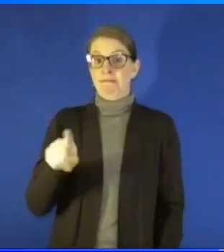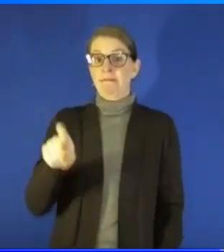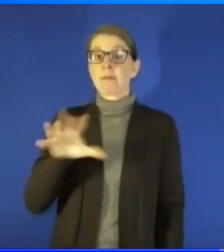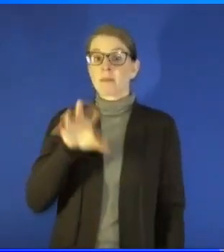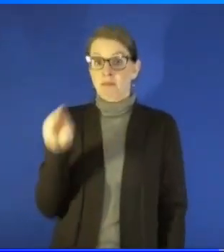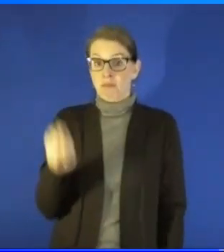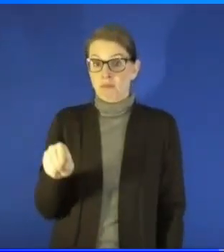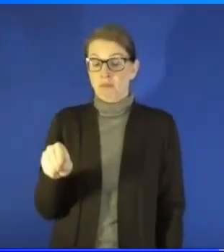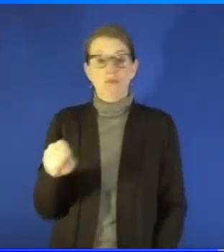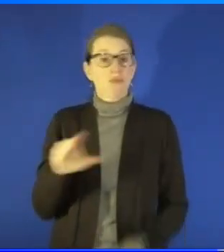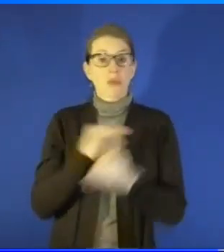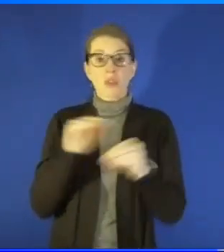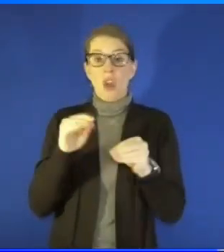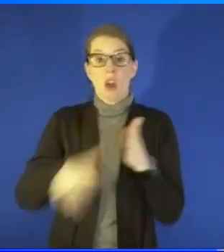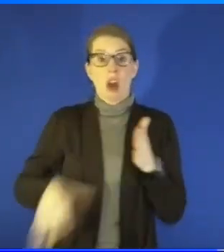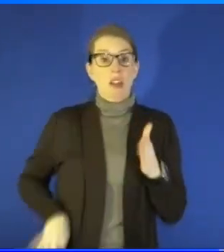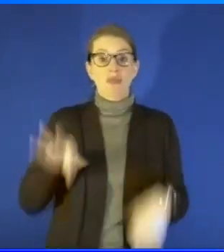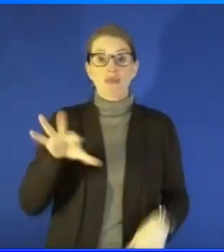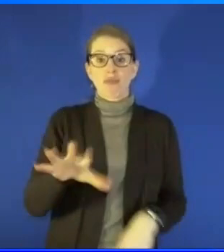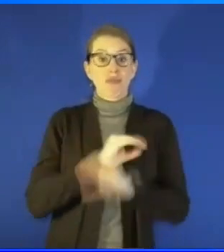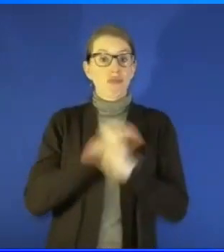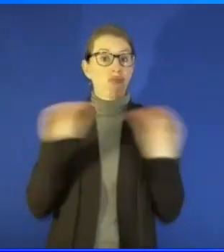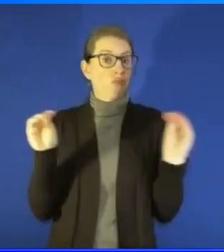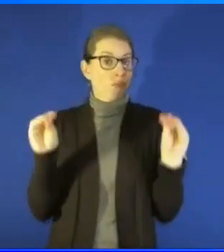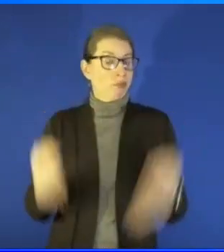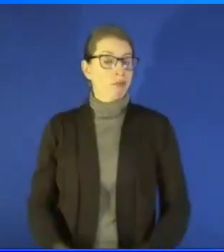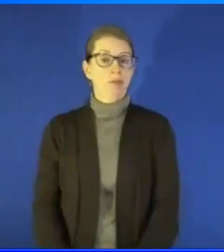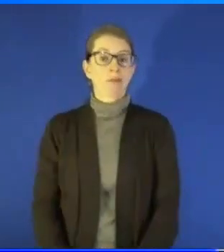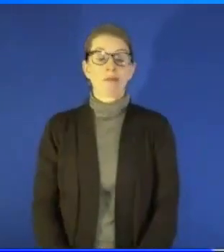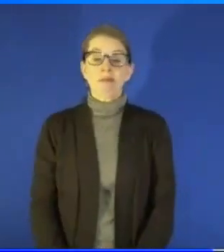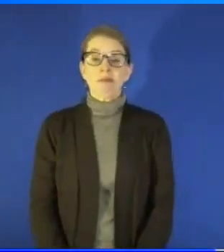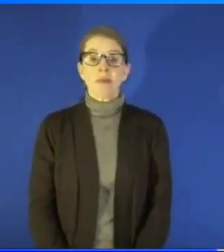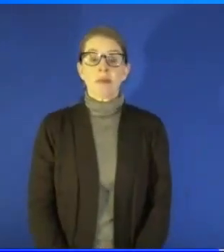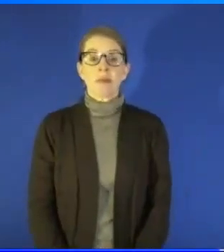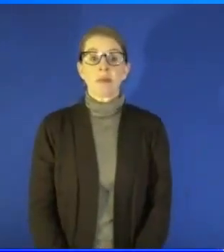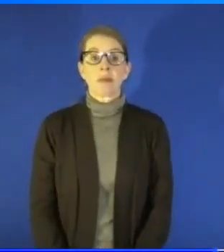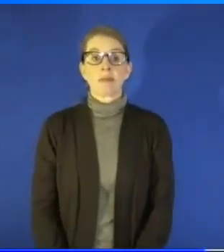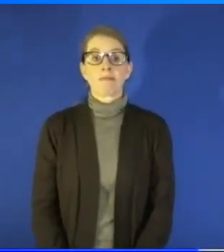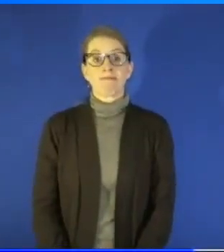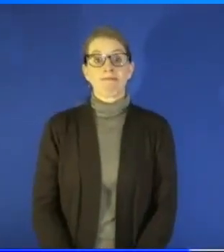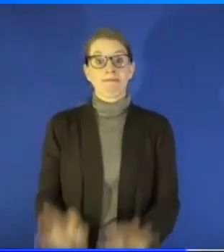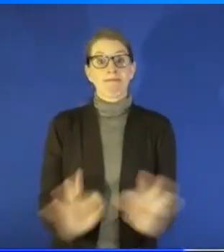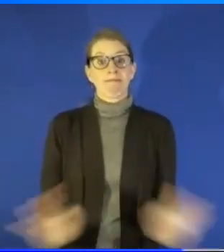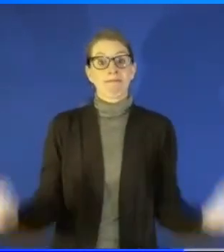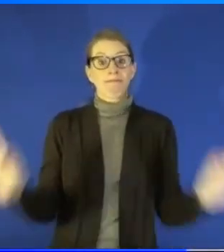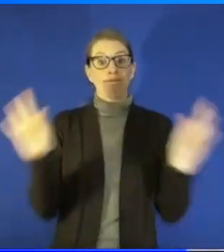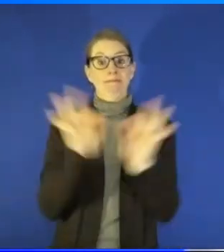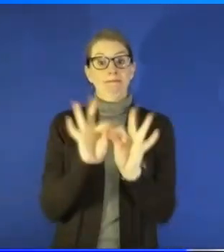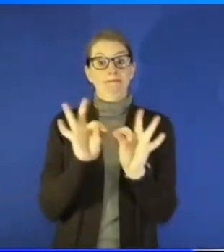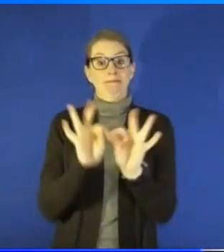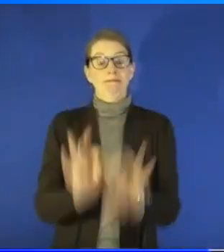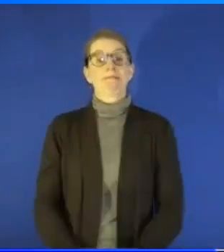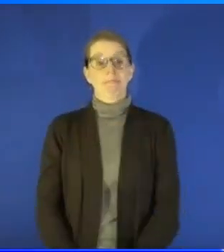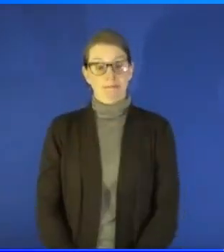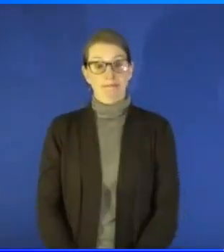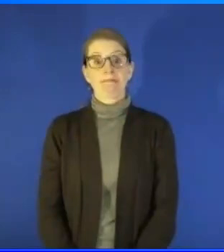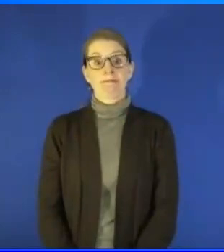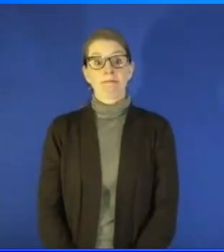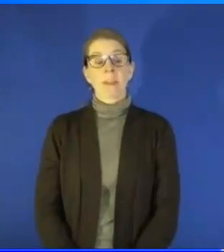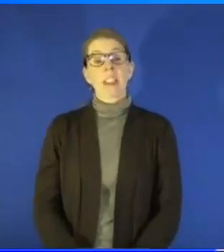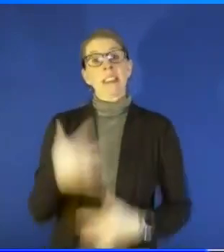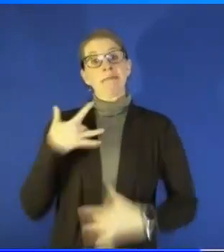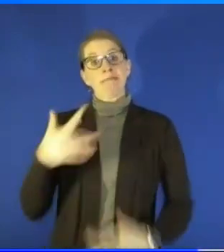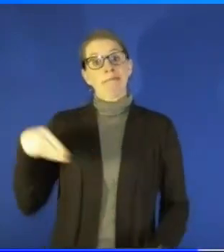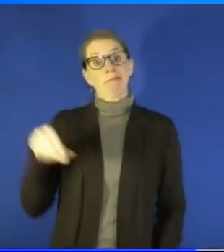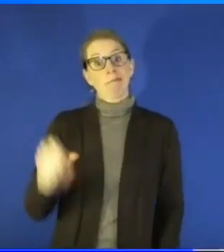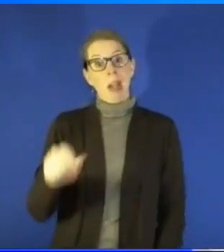no cost to the participant. And so this is very important. We all have to often pay copays and all these other